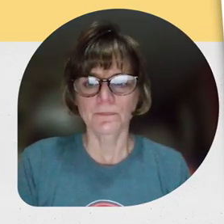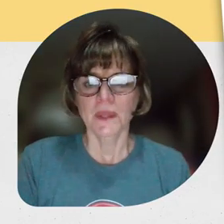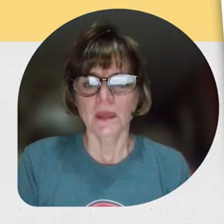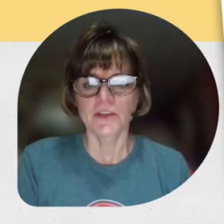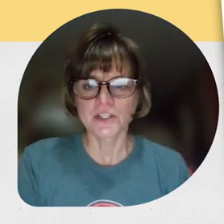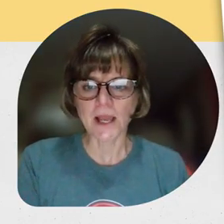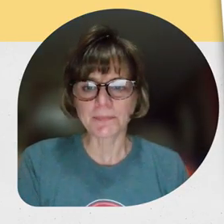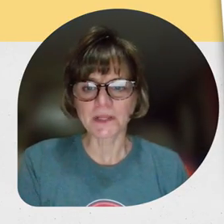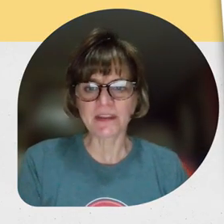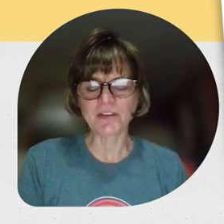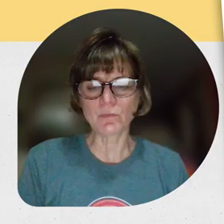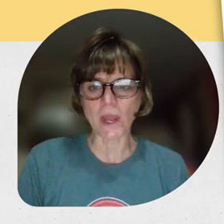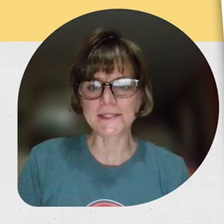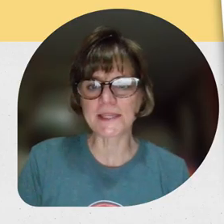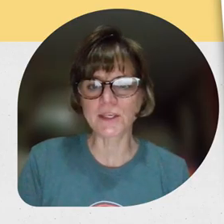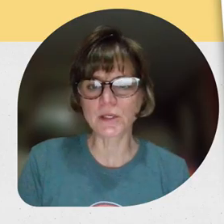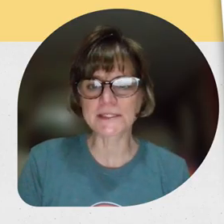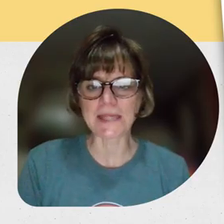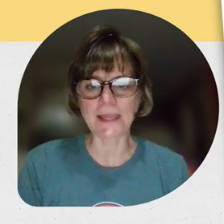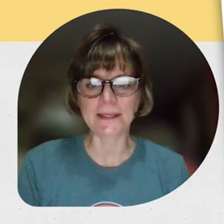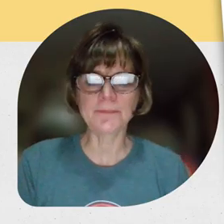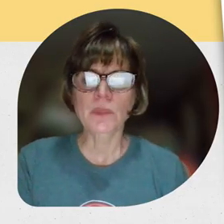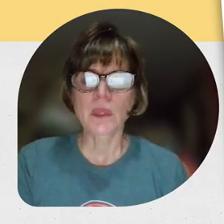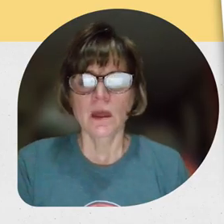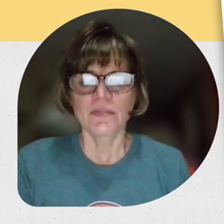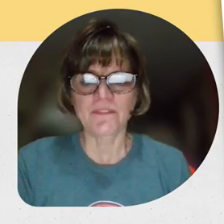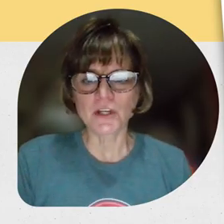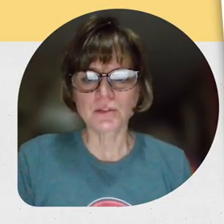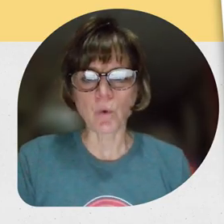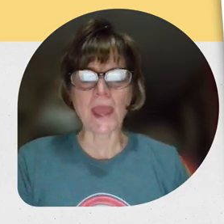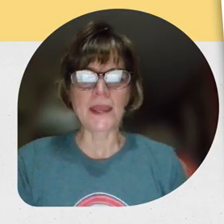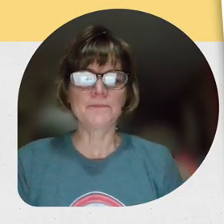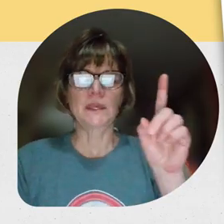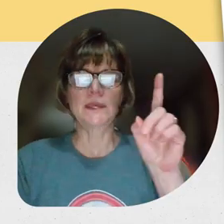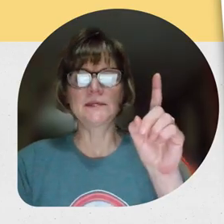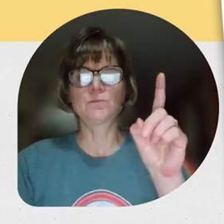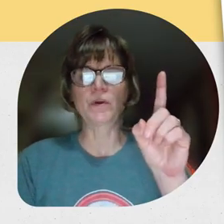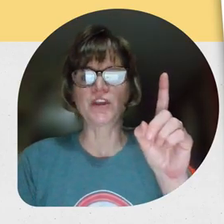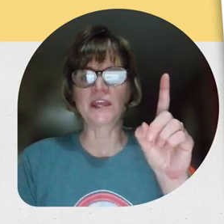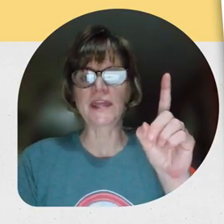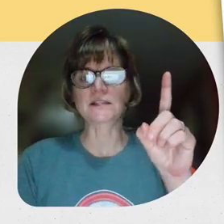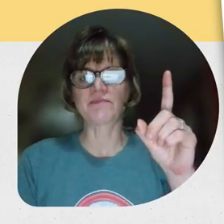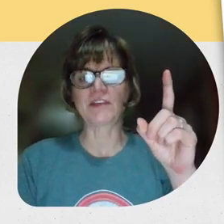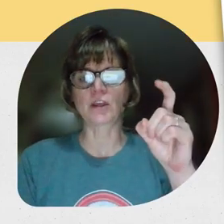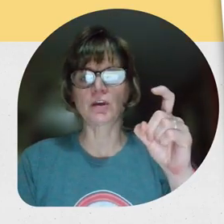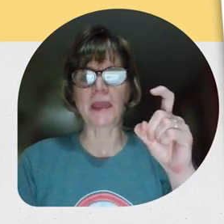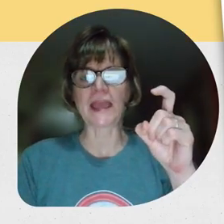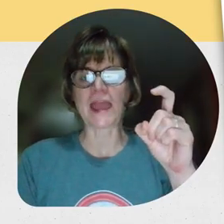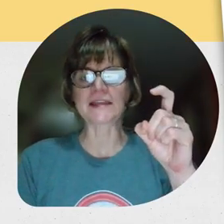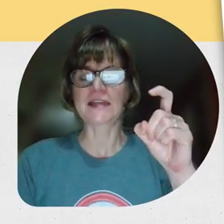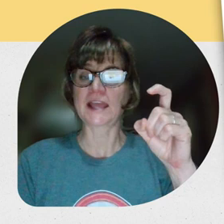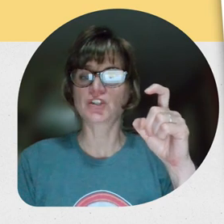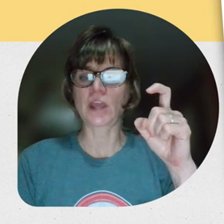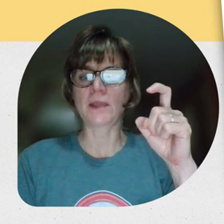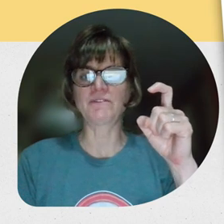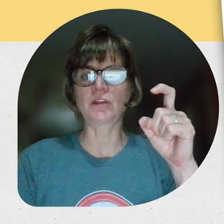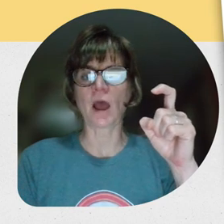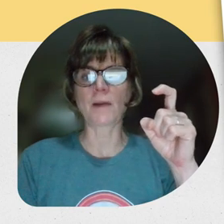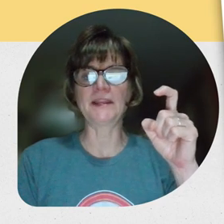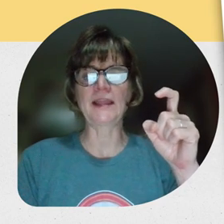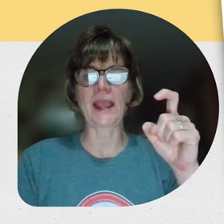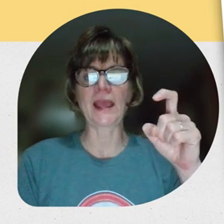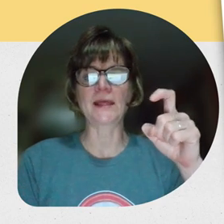Cereal. There's a couple of different ways that you can sign it. The first way is with your index finger, make an X hand shape of